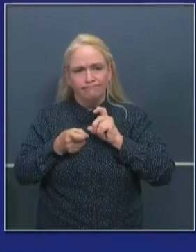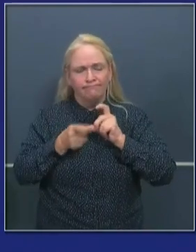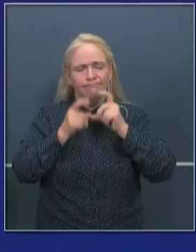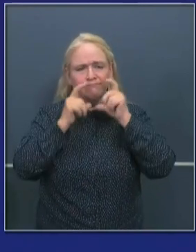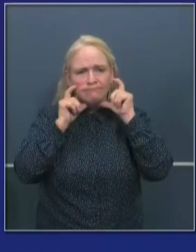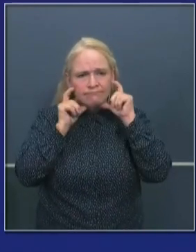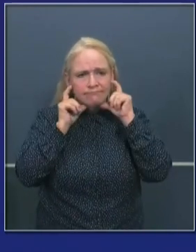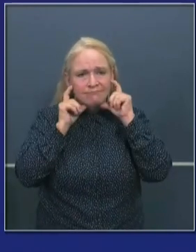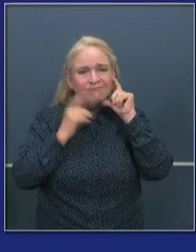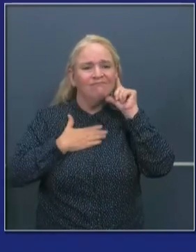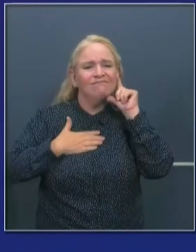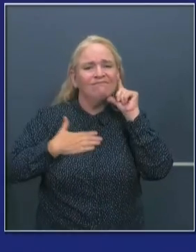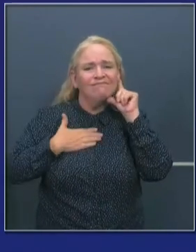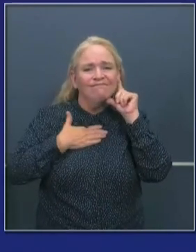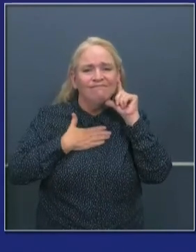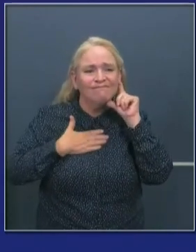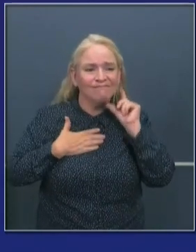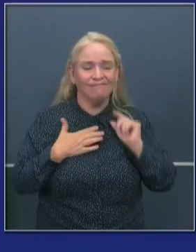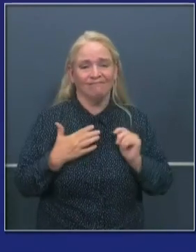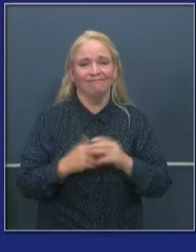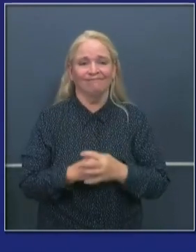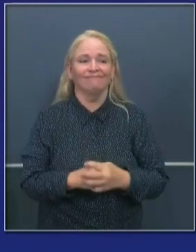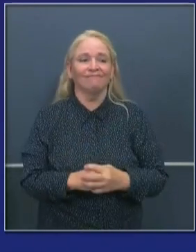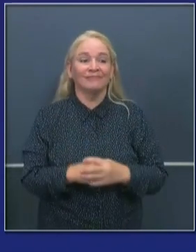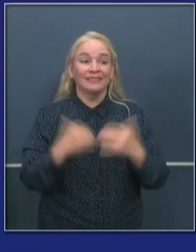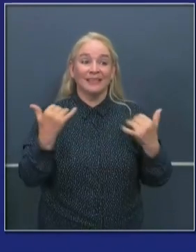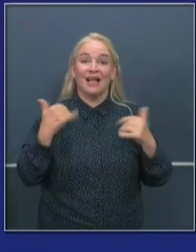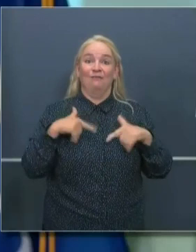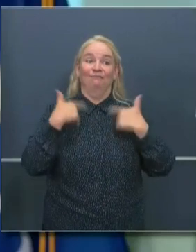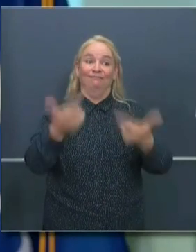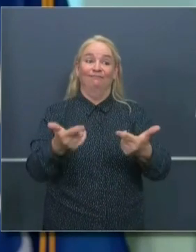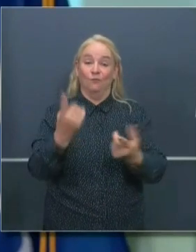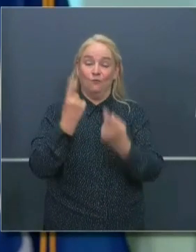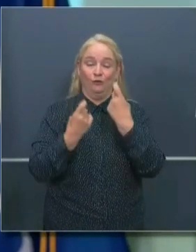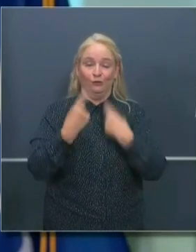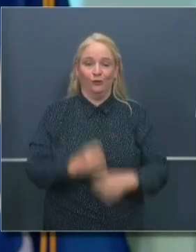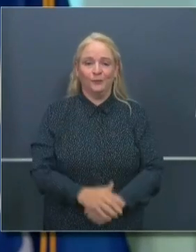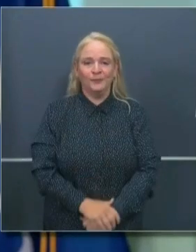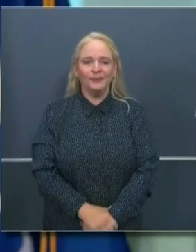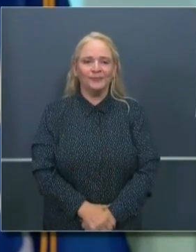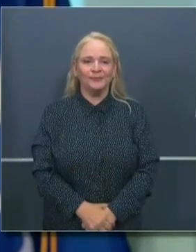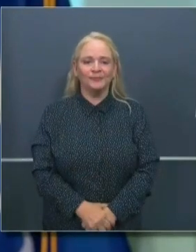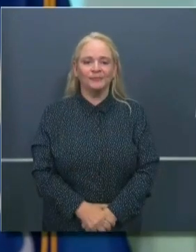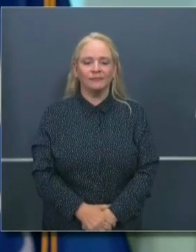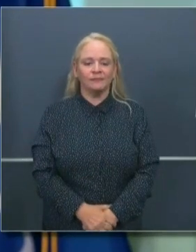And as always, we are here to answer any questions.